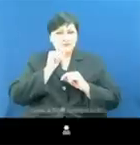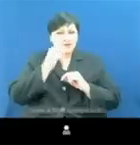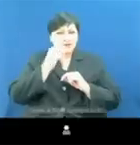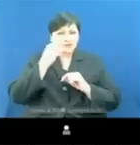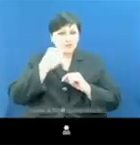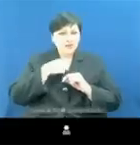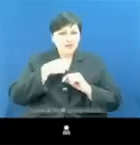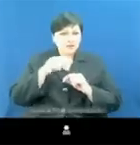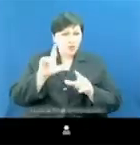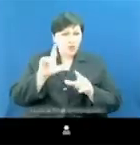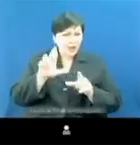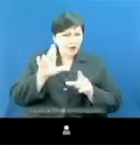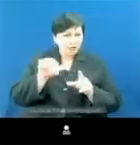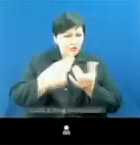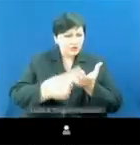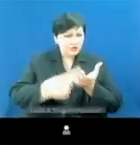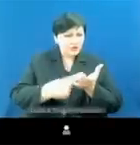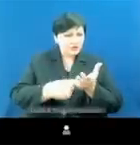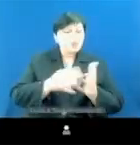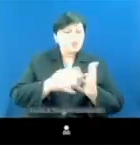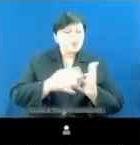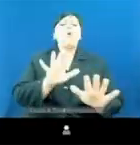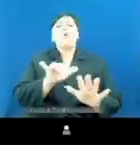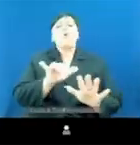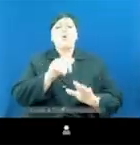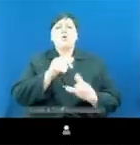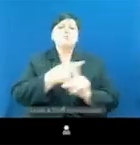go. Okay, that was a private question.